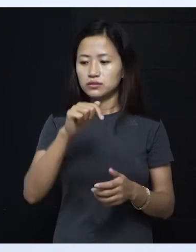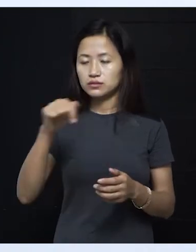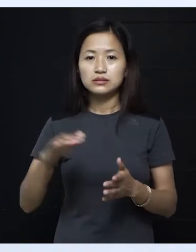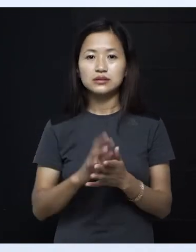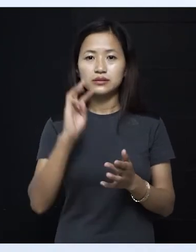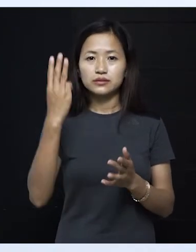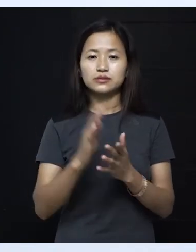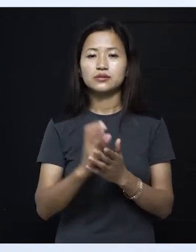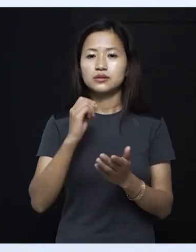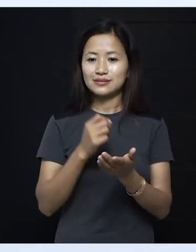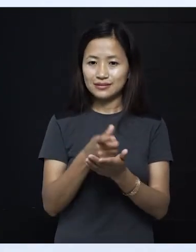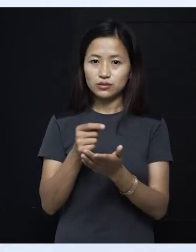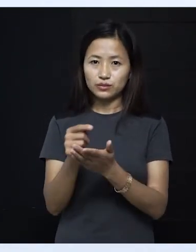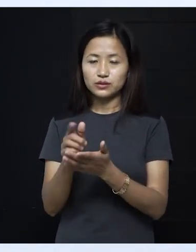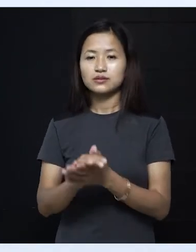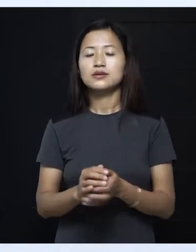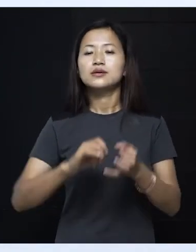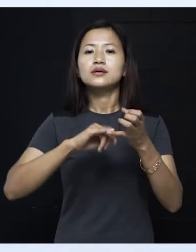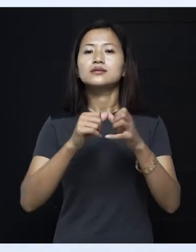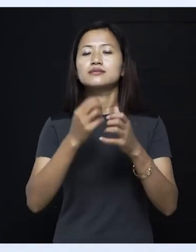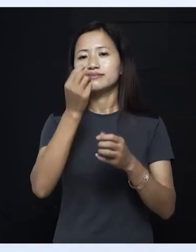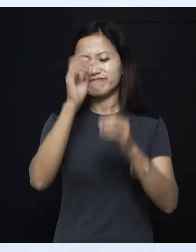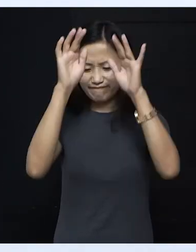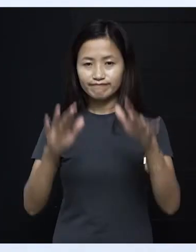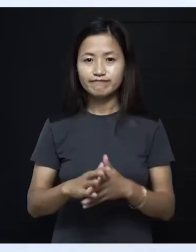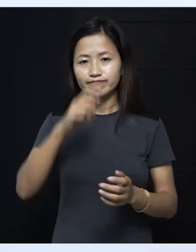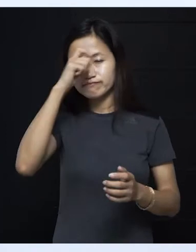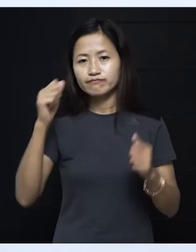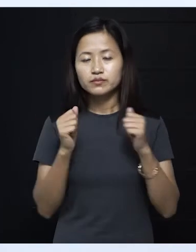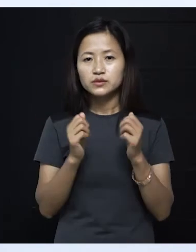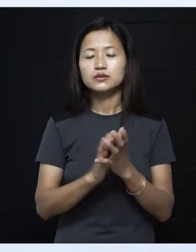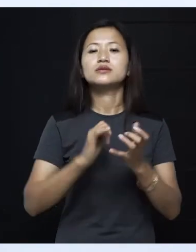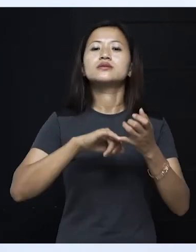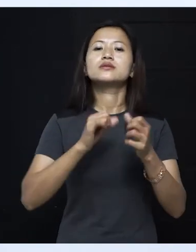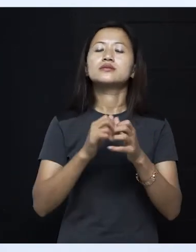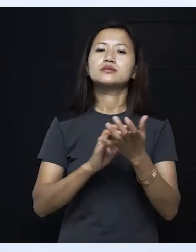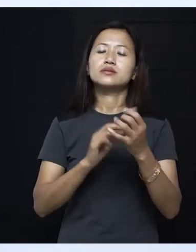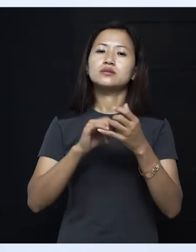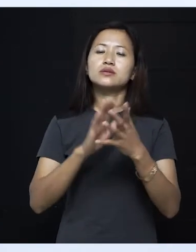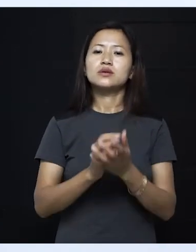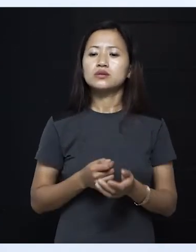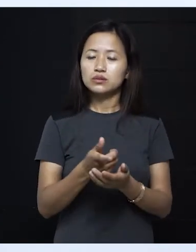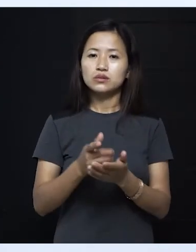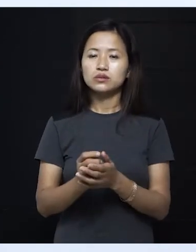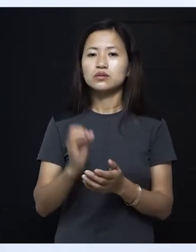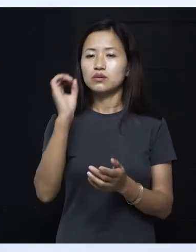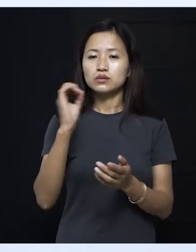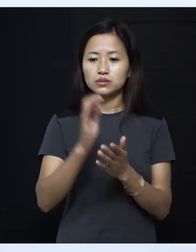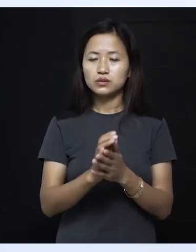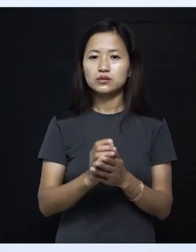the three cropping season. Then regarding the Rabi crops, these are sown in October